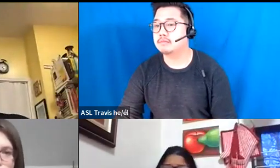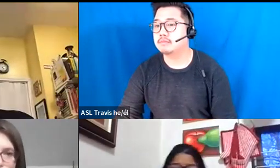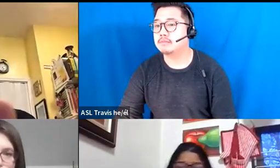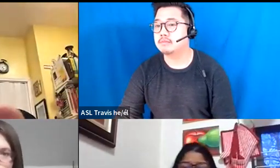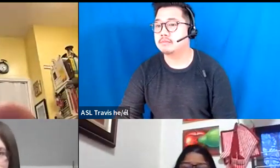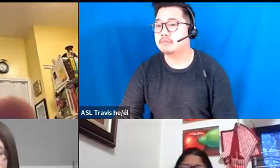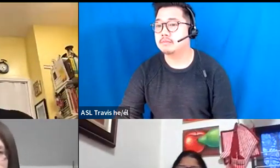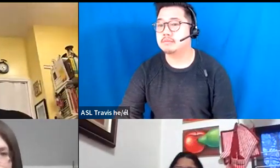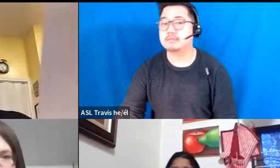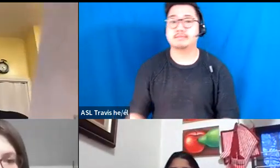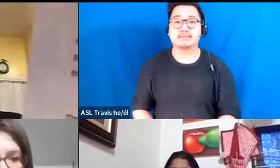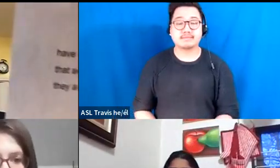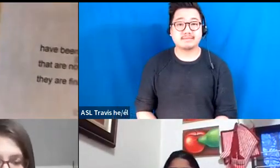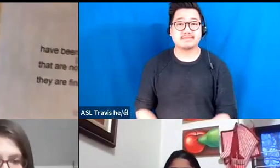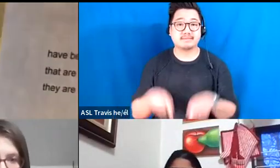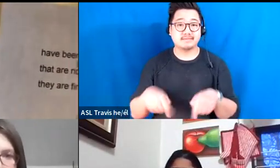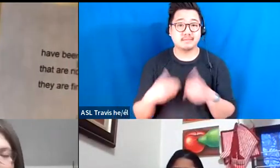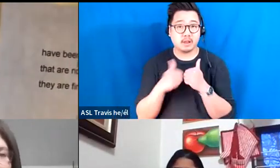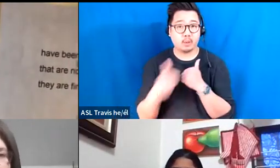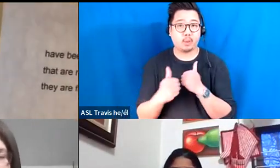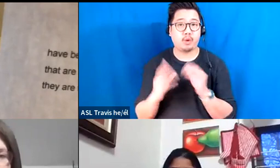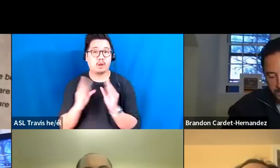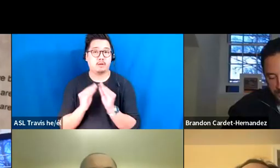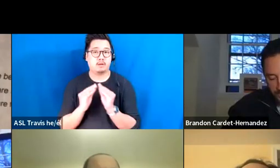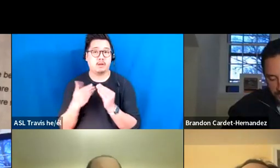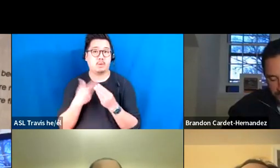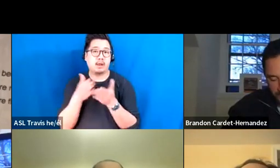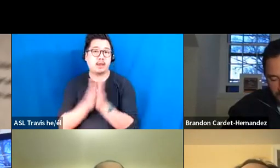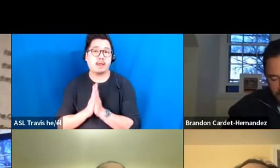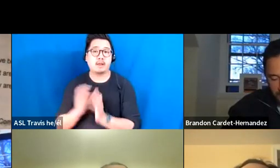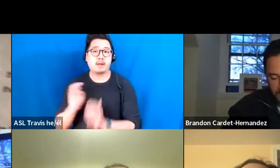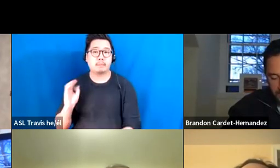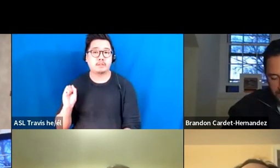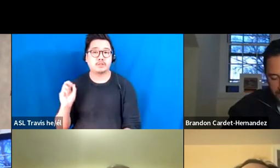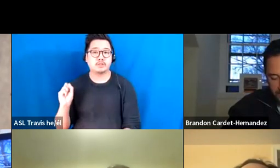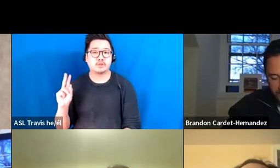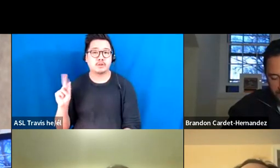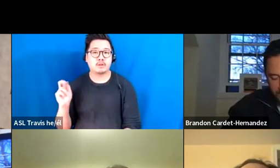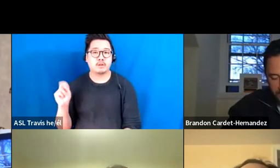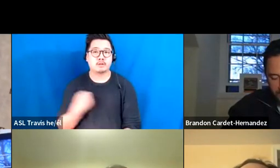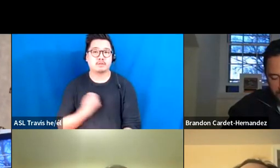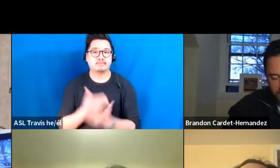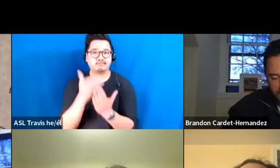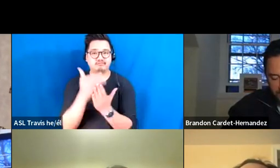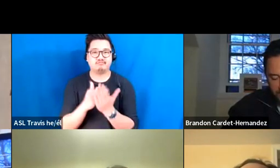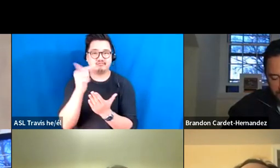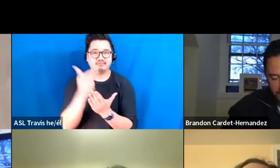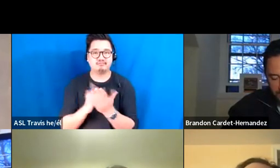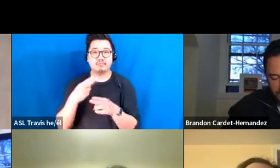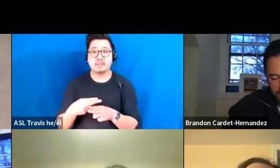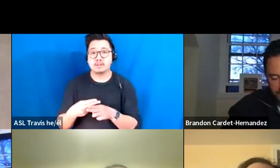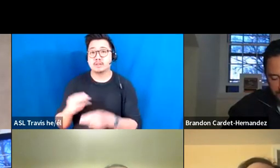because this is a remote meeting i will ask ms sullivan to please call the role thank you chair dr